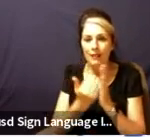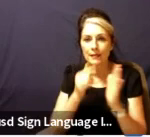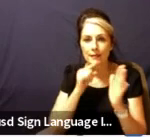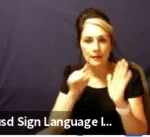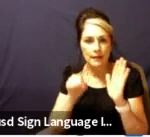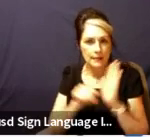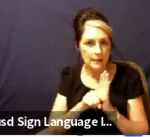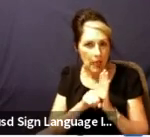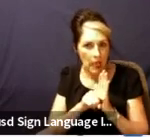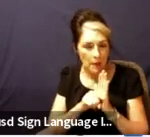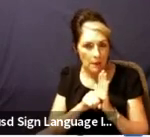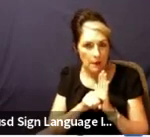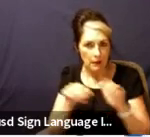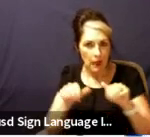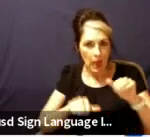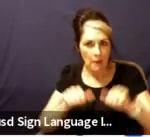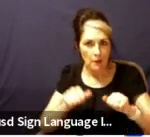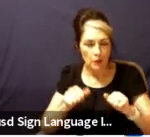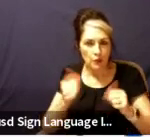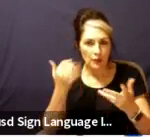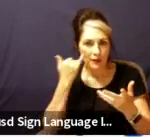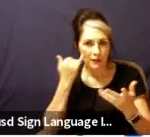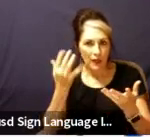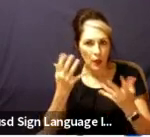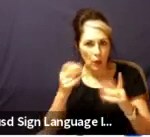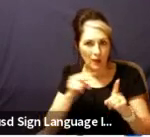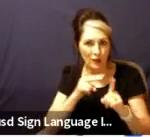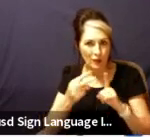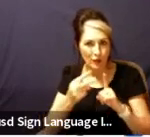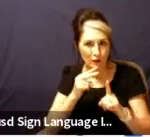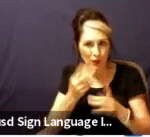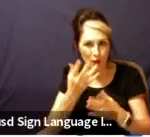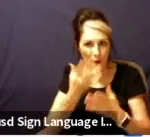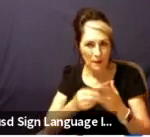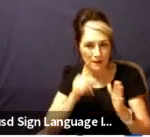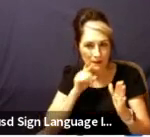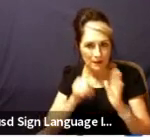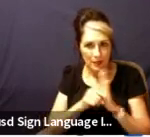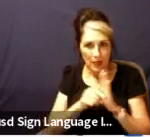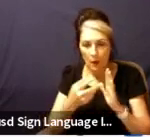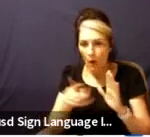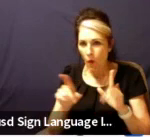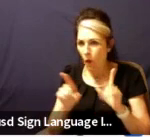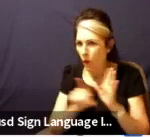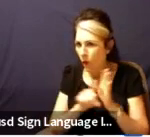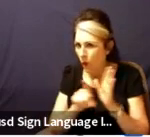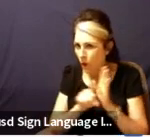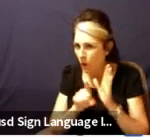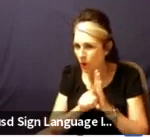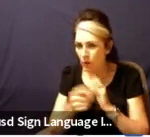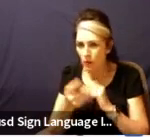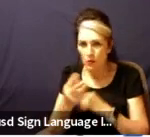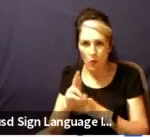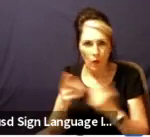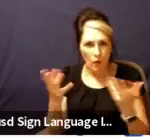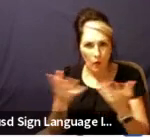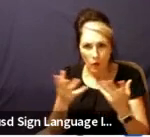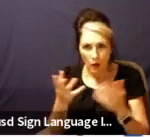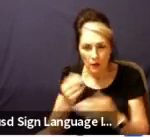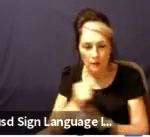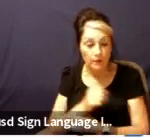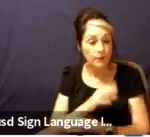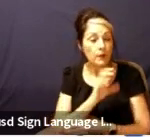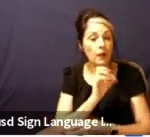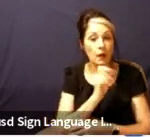assignments? I'm not sure if they wanted to know how to view the missing assignments or get alerts for missing assignments.